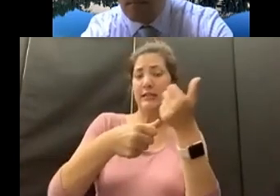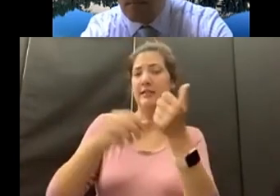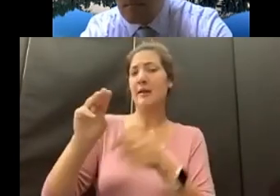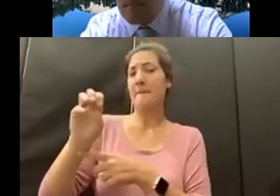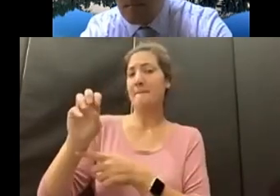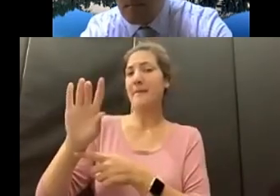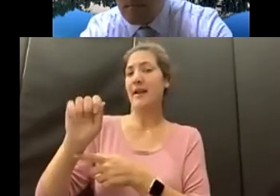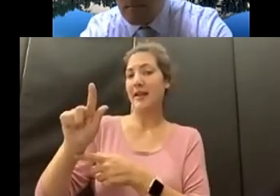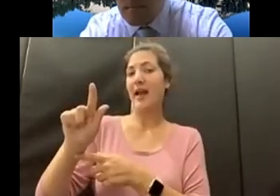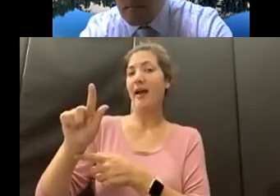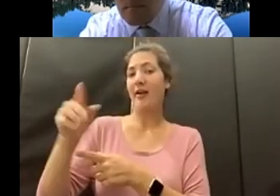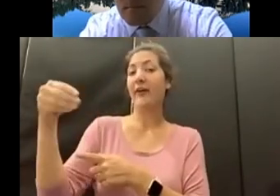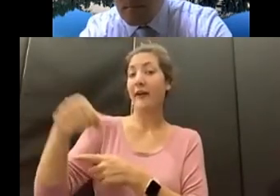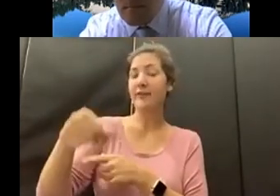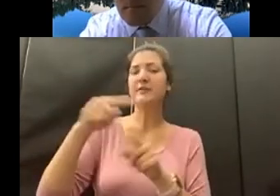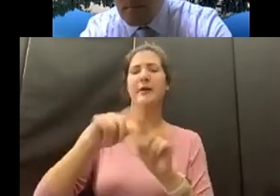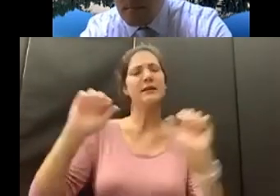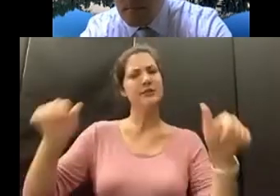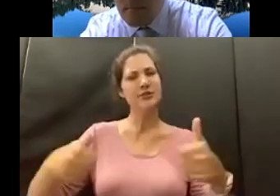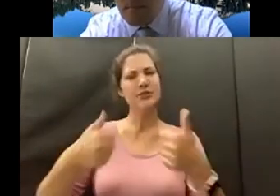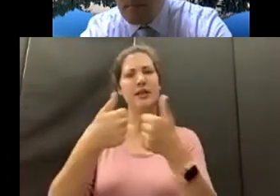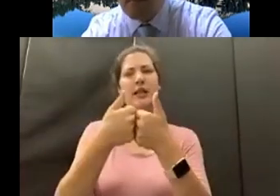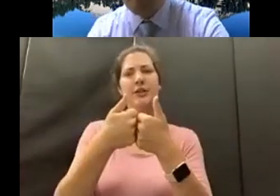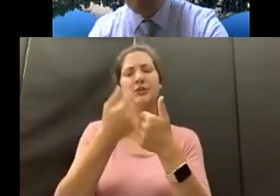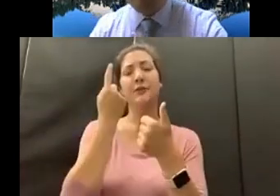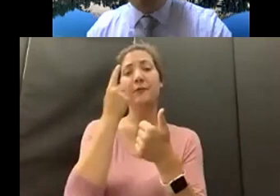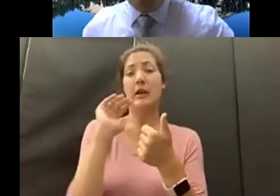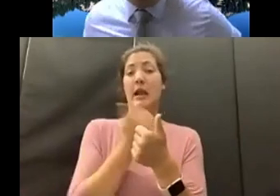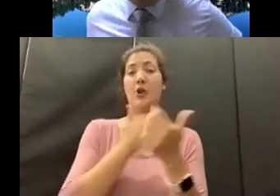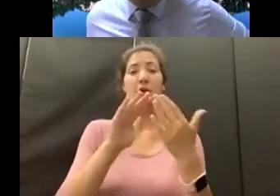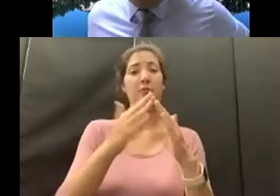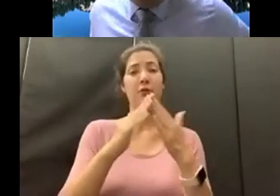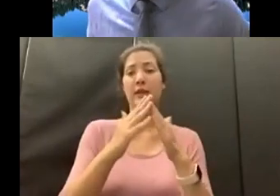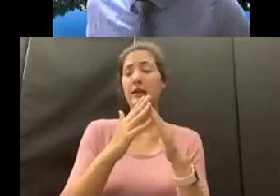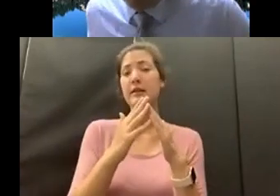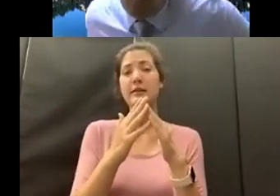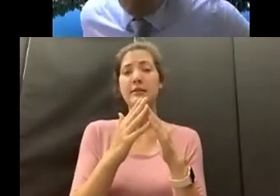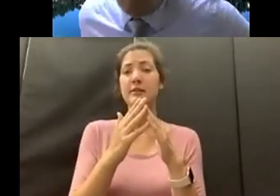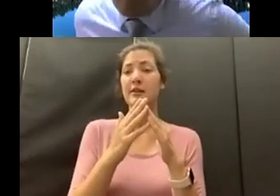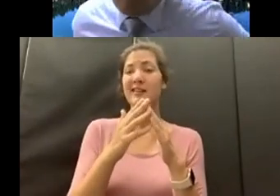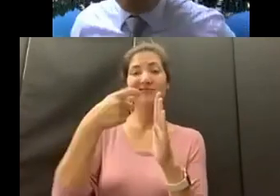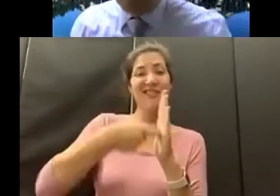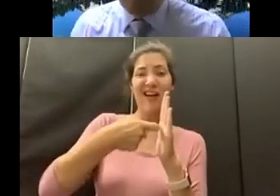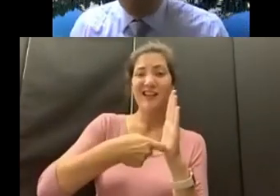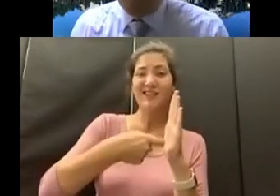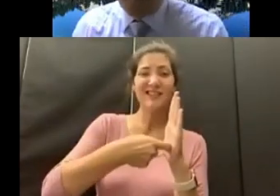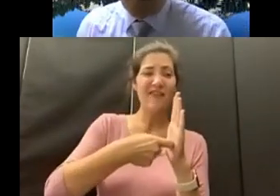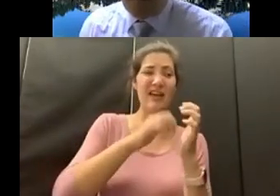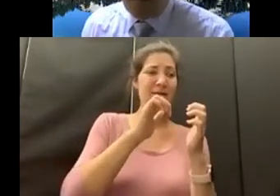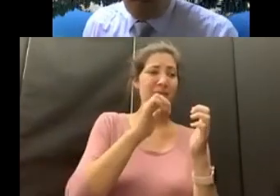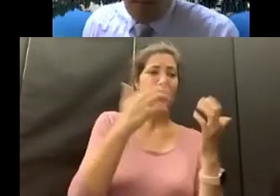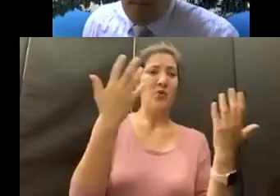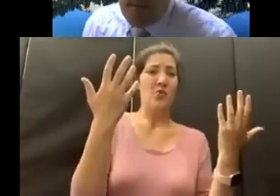So this is a challenge, obviously, for our communities with the cost of living and what is